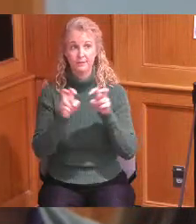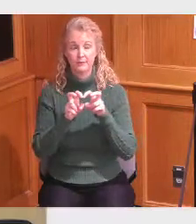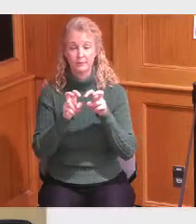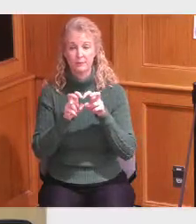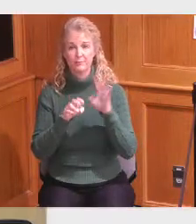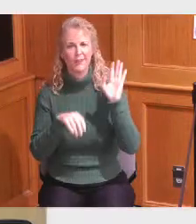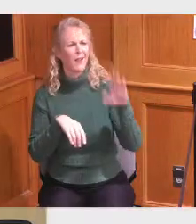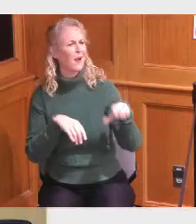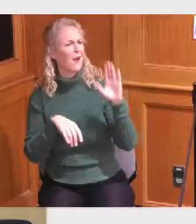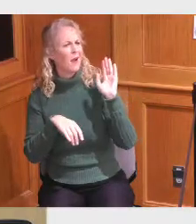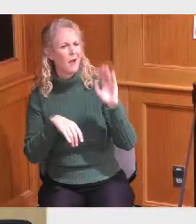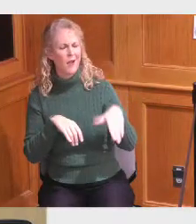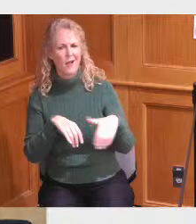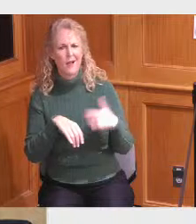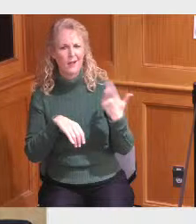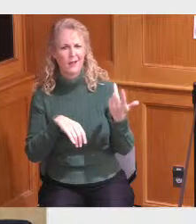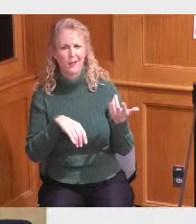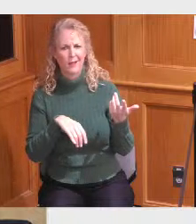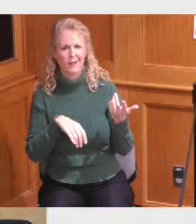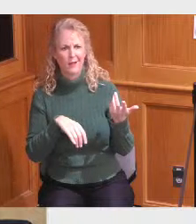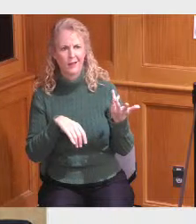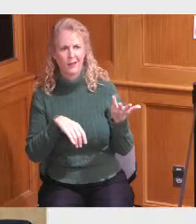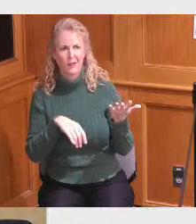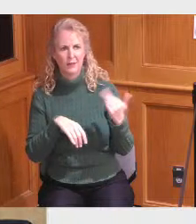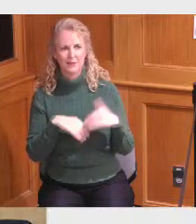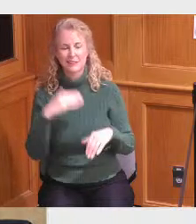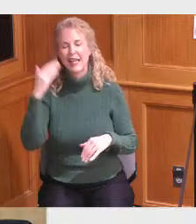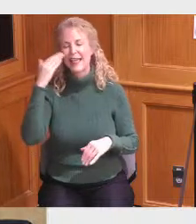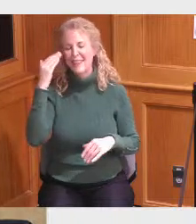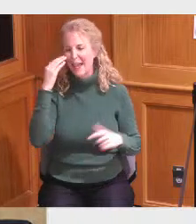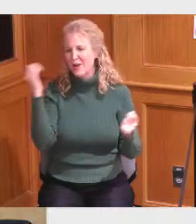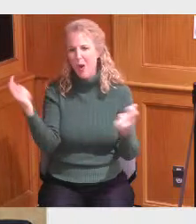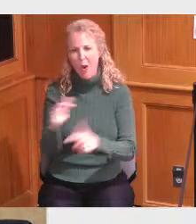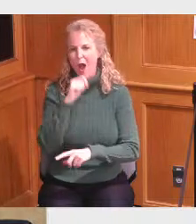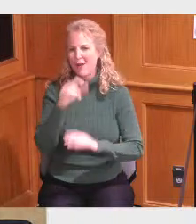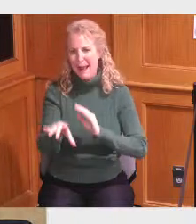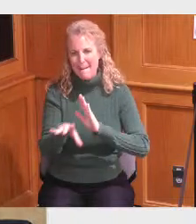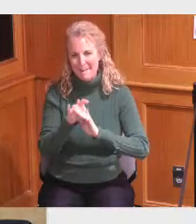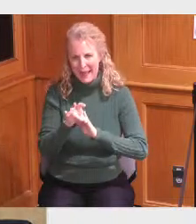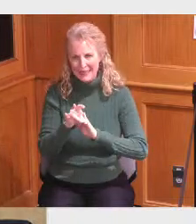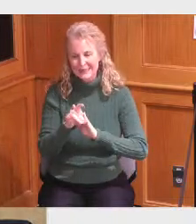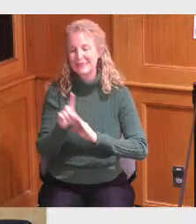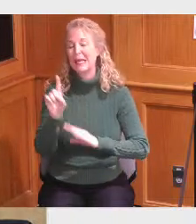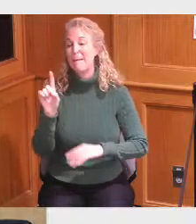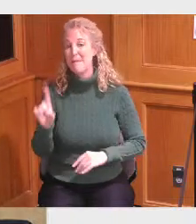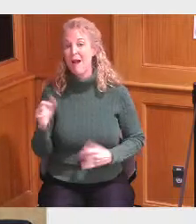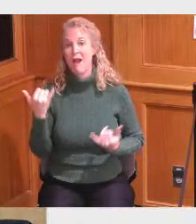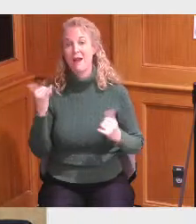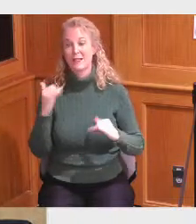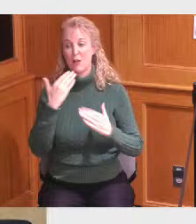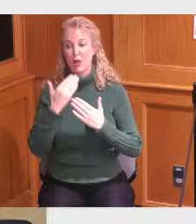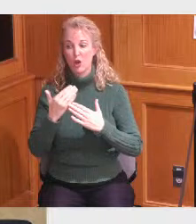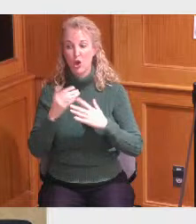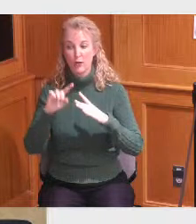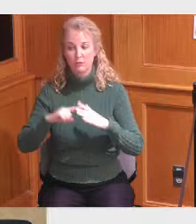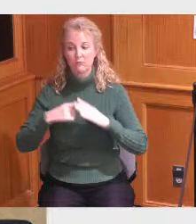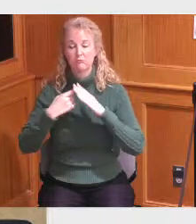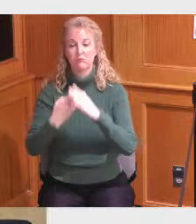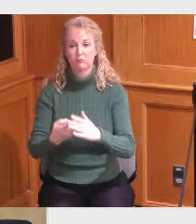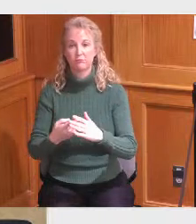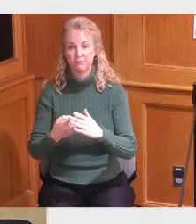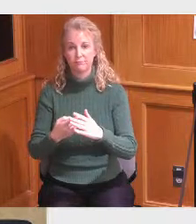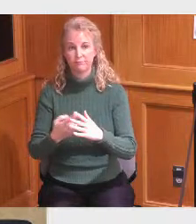Robert, even though they know they are not going to get picked because I tell them that, but they in the session they say, Robert, we never got a